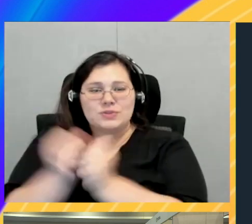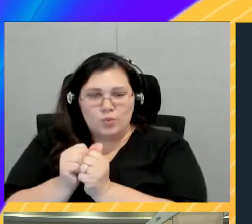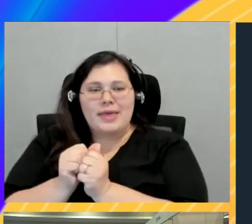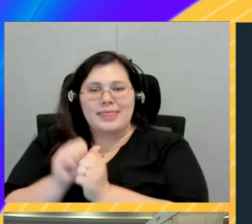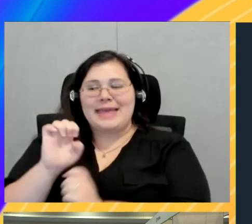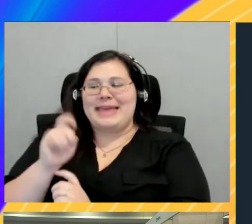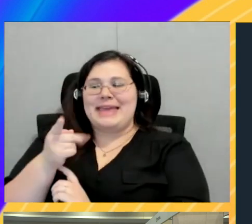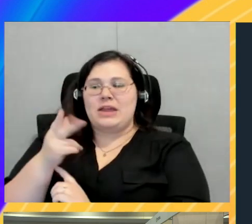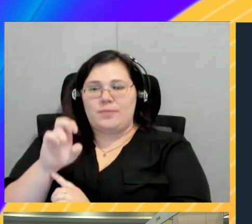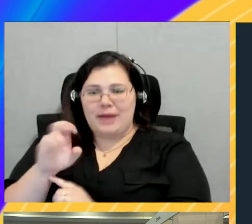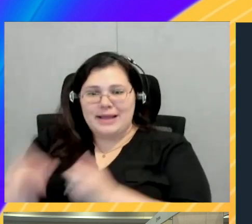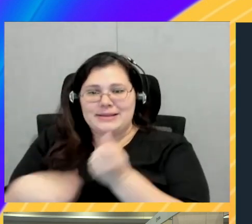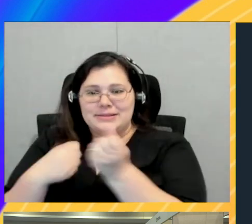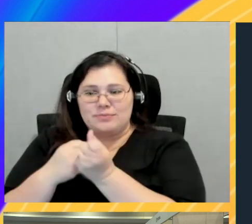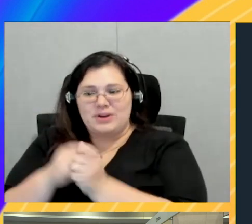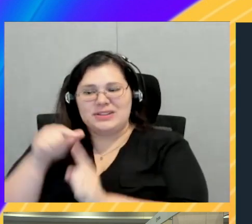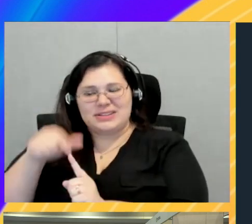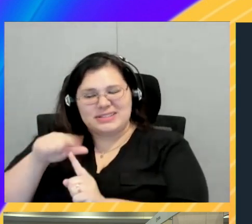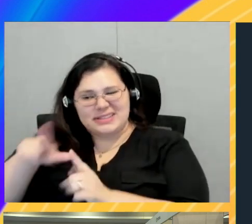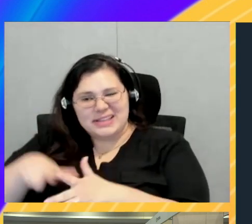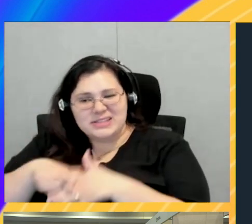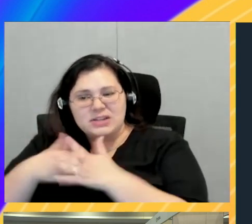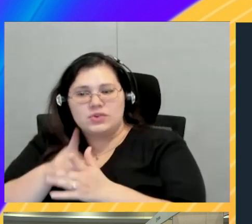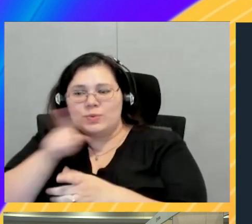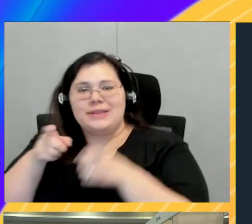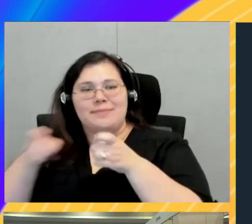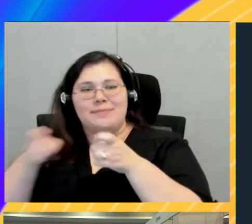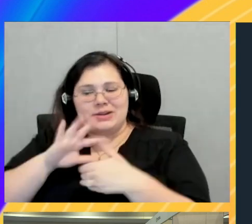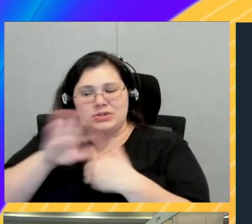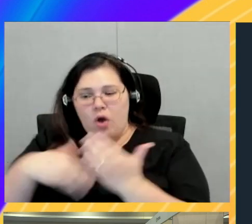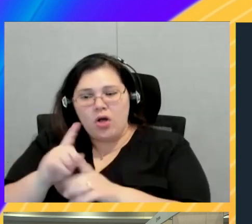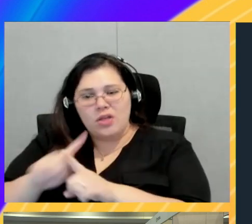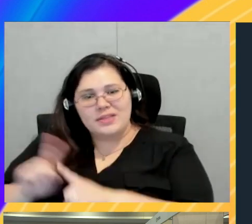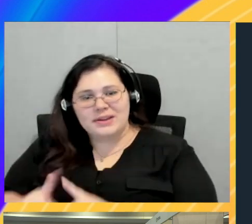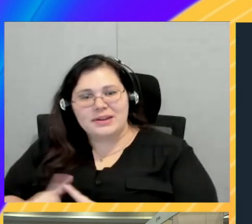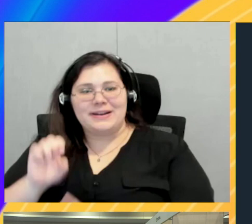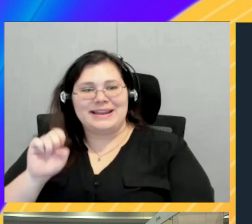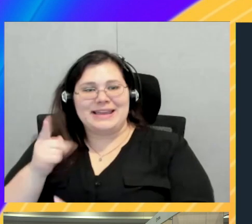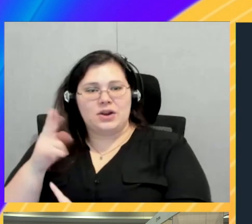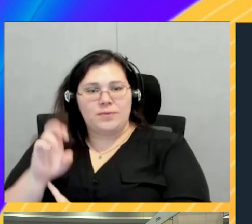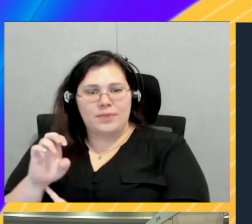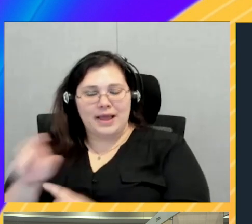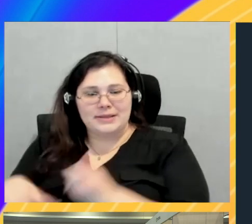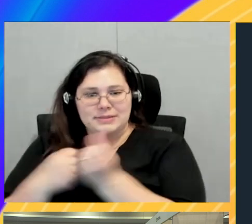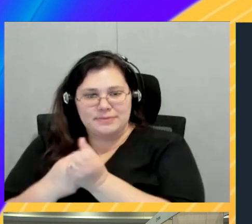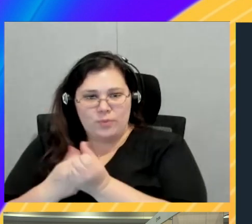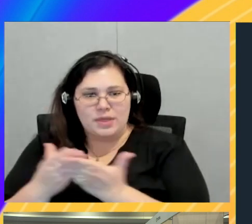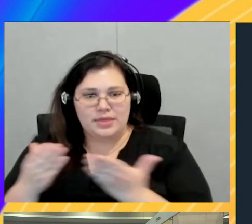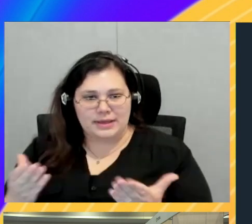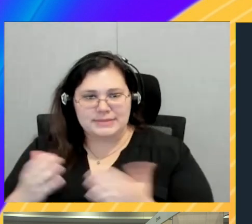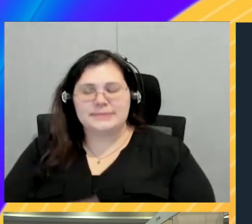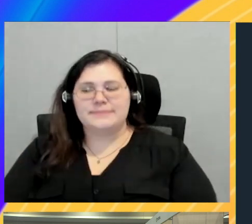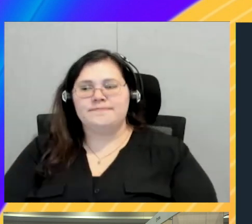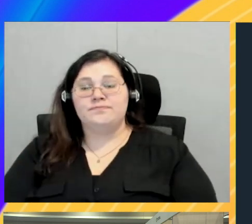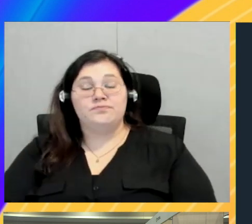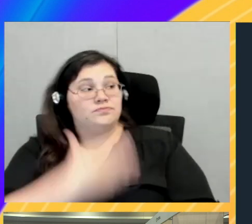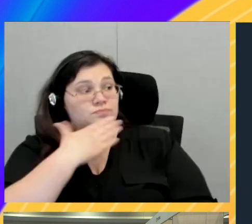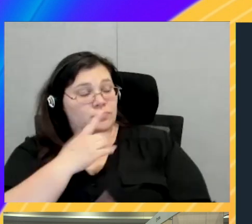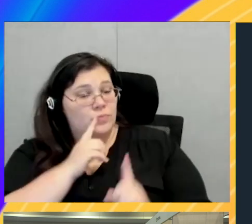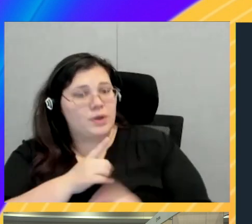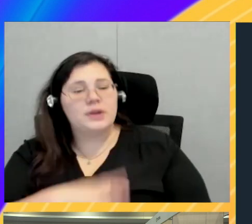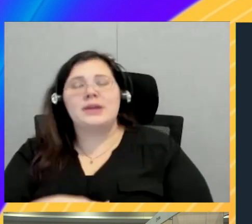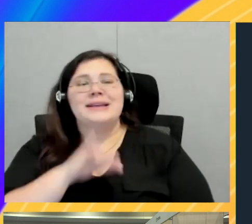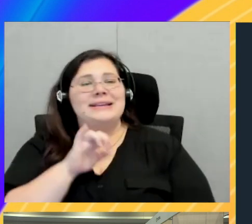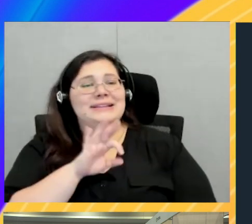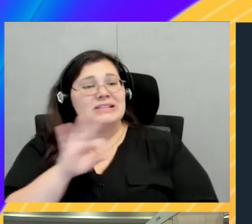all of those services that revolve around enterprise support. Yeah, and I think it's an excellent point. Now, Jeff, do you have some experience with technical account